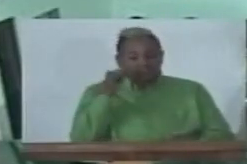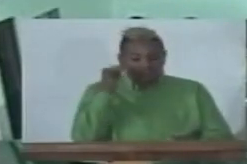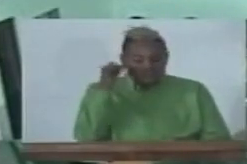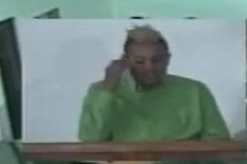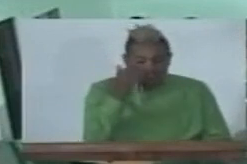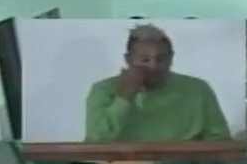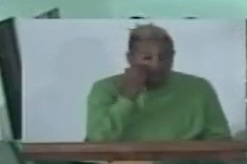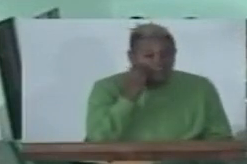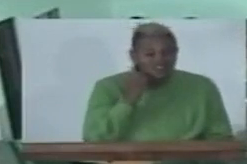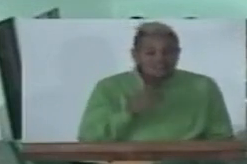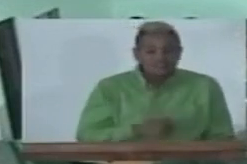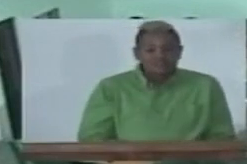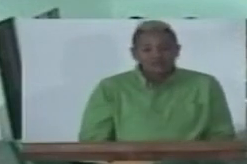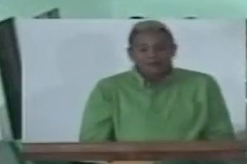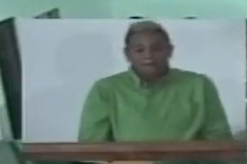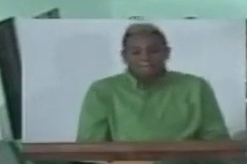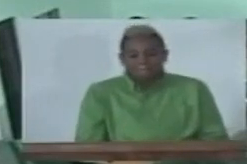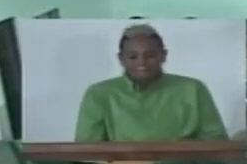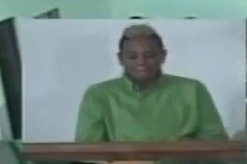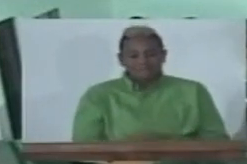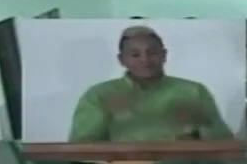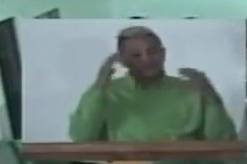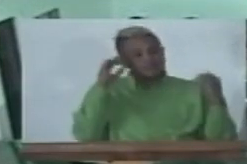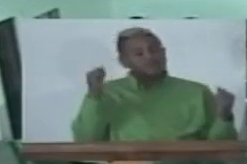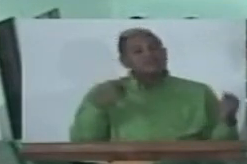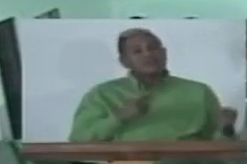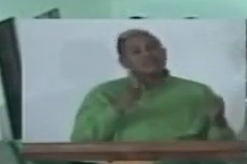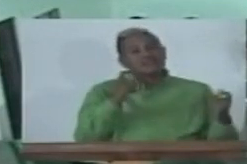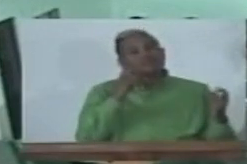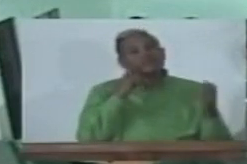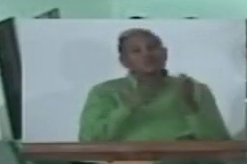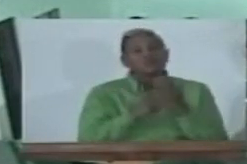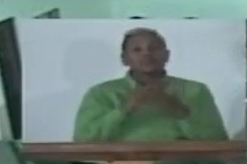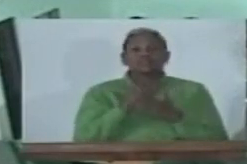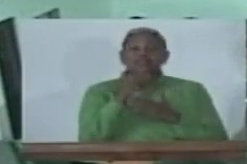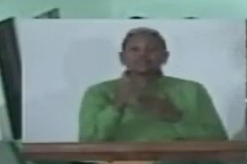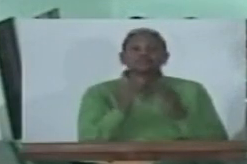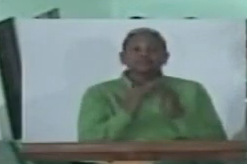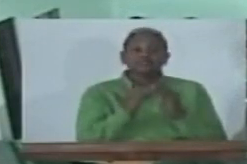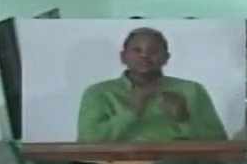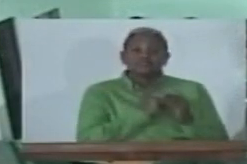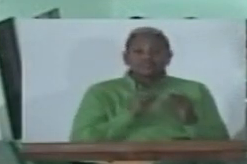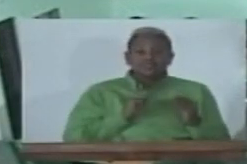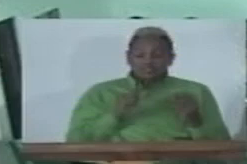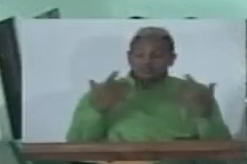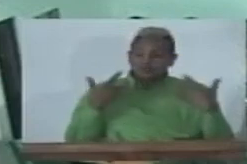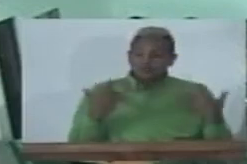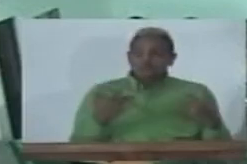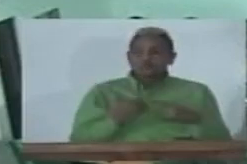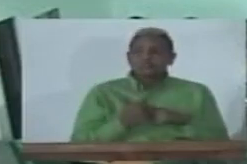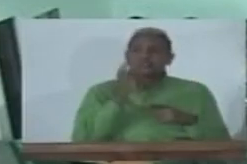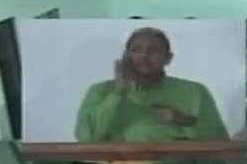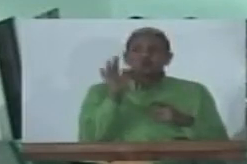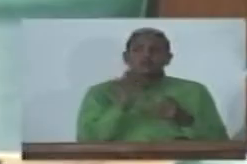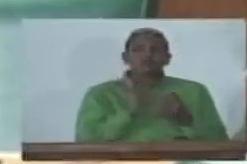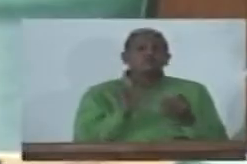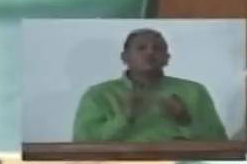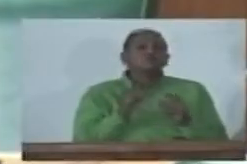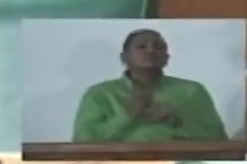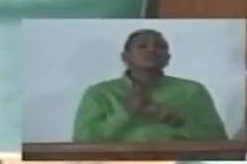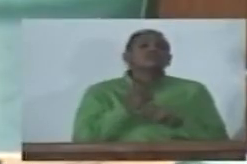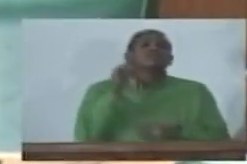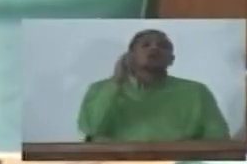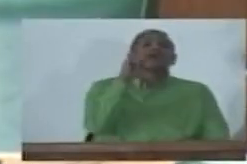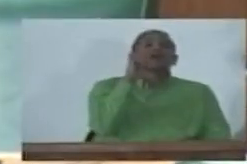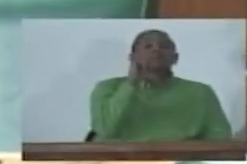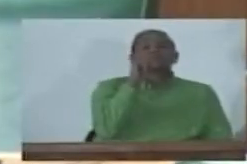Mr. President, I beg to give notice that at the next meeting of the Senate, I will move the